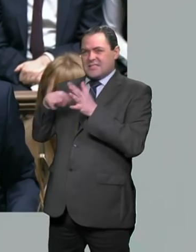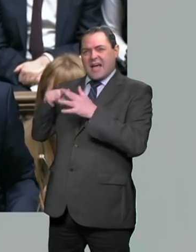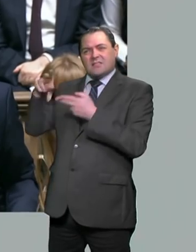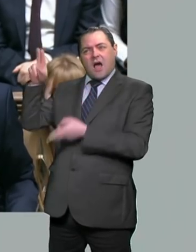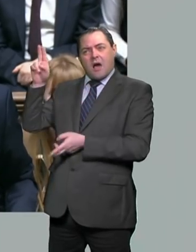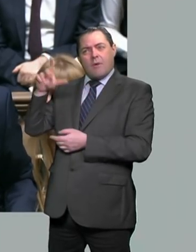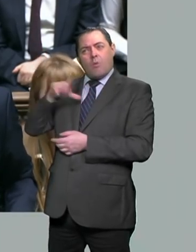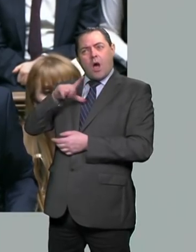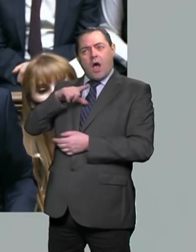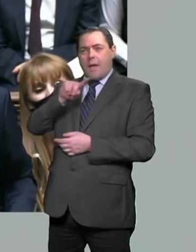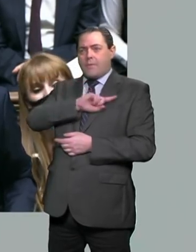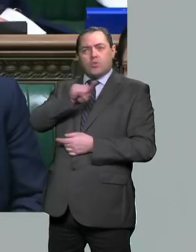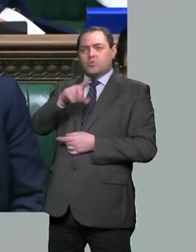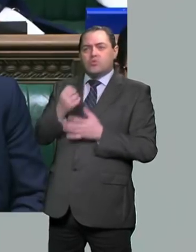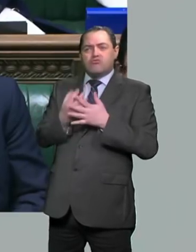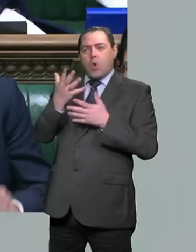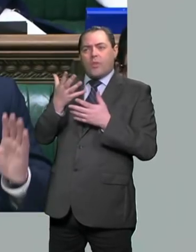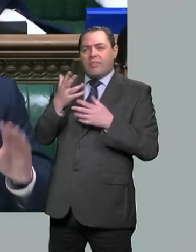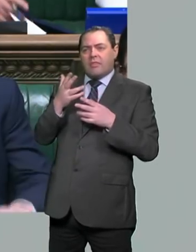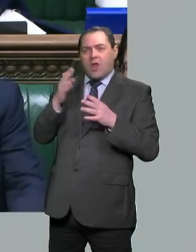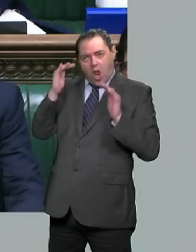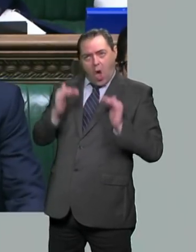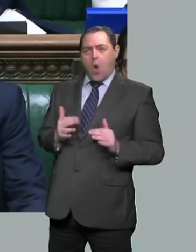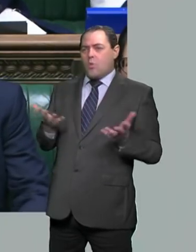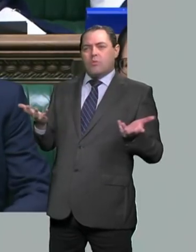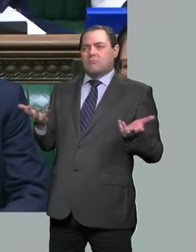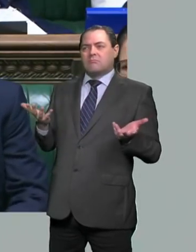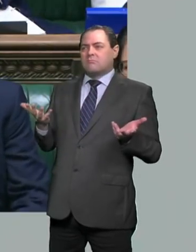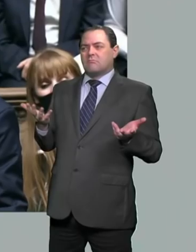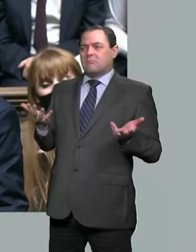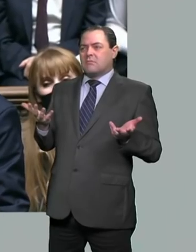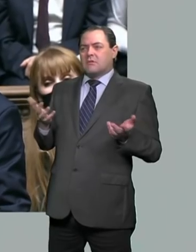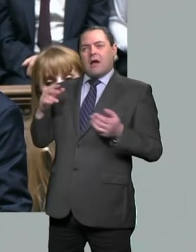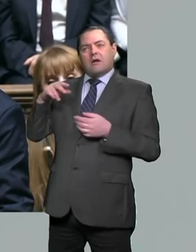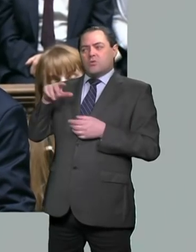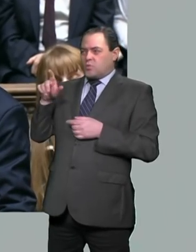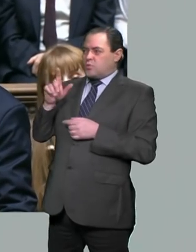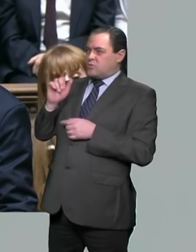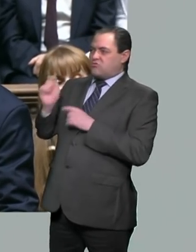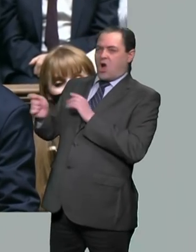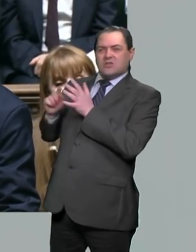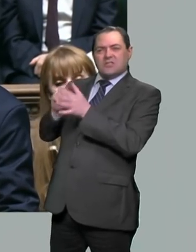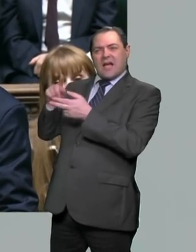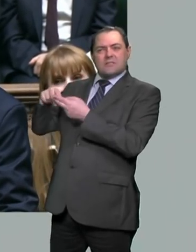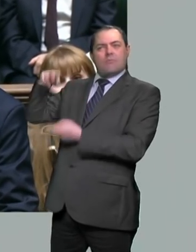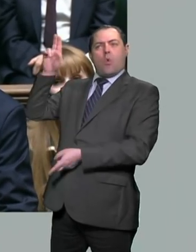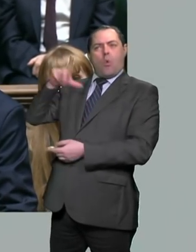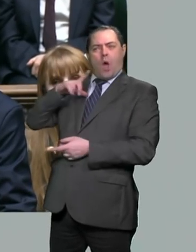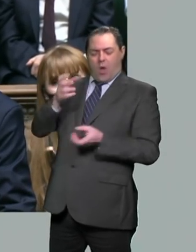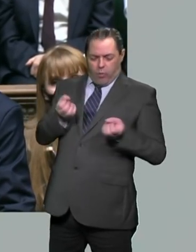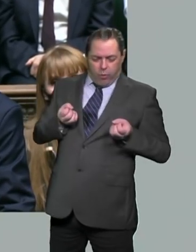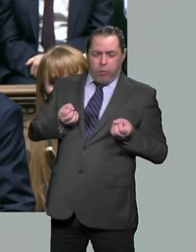the party of low growth. They are the party of high taxes because they're the party of eye-watering